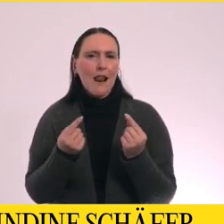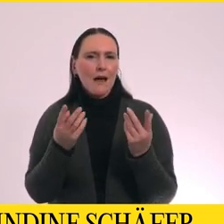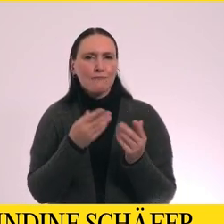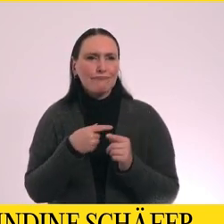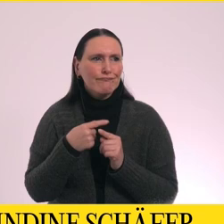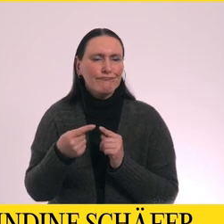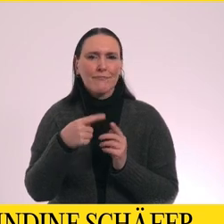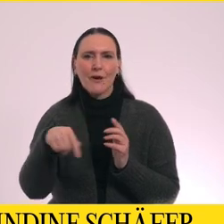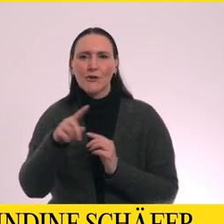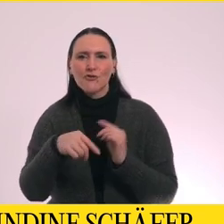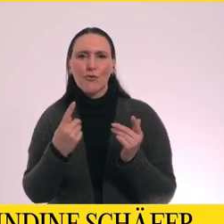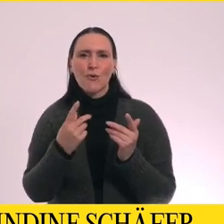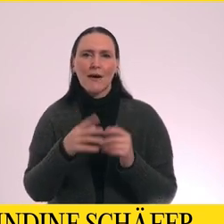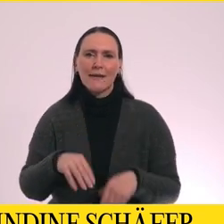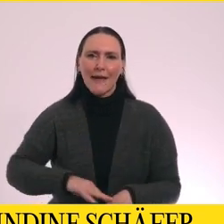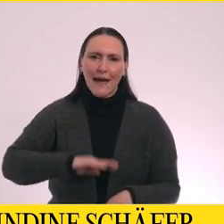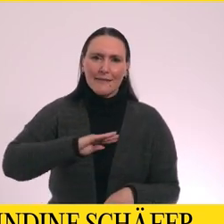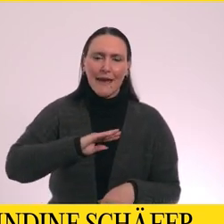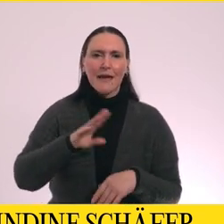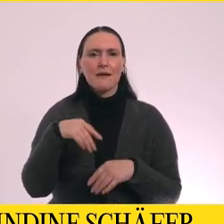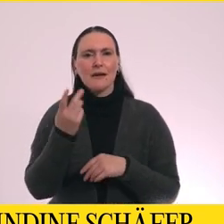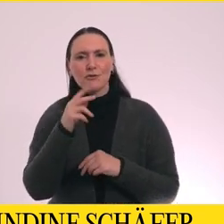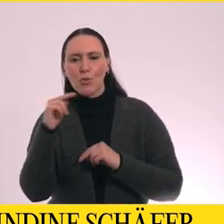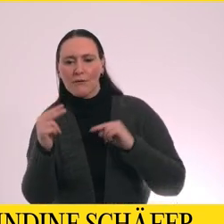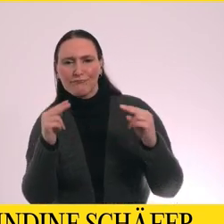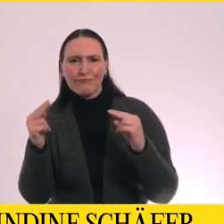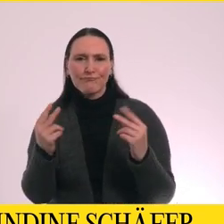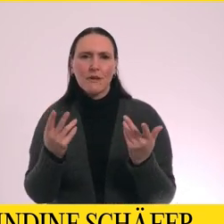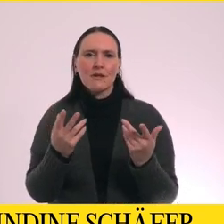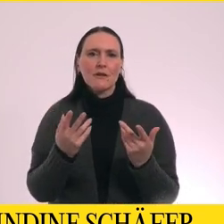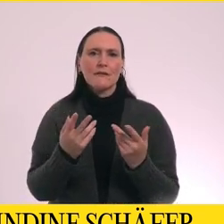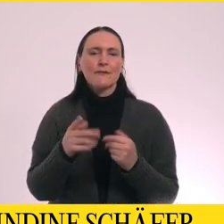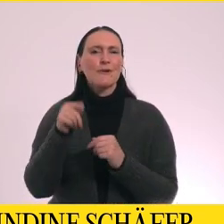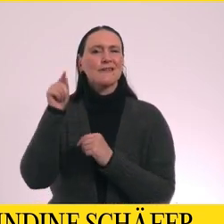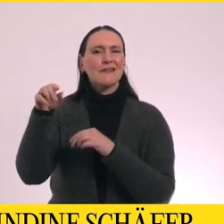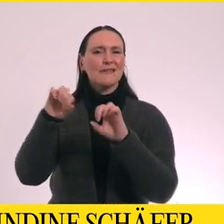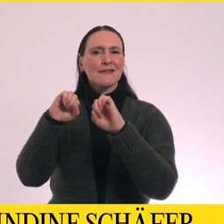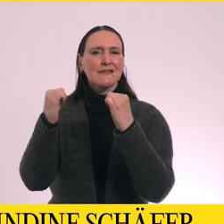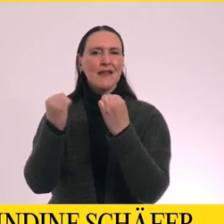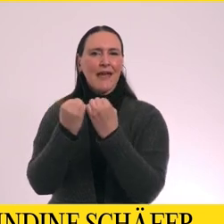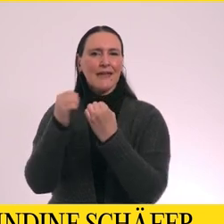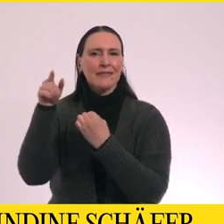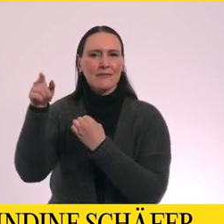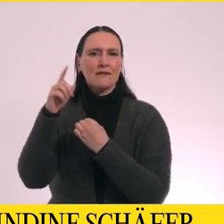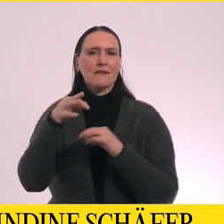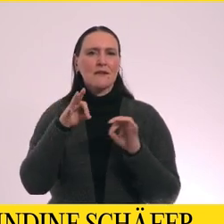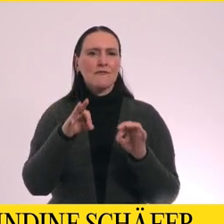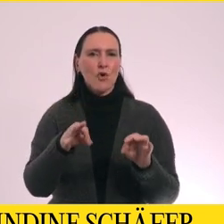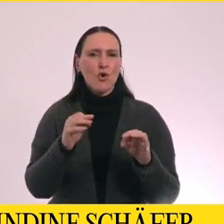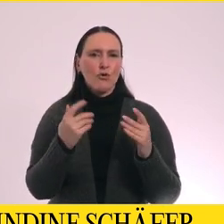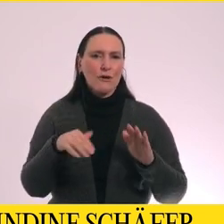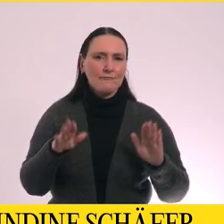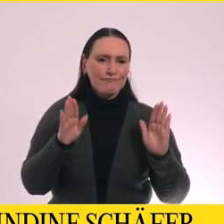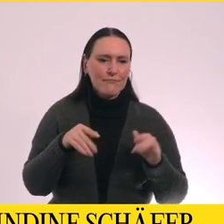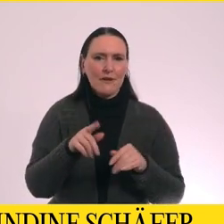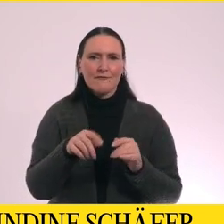and not only at the level of the state, but also within the most intimate levels of our relationships,